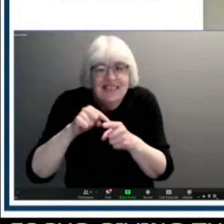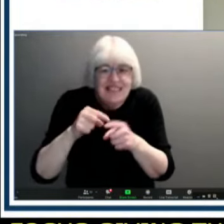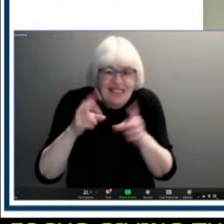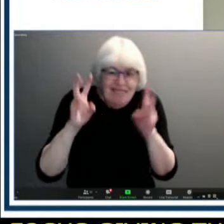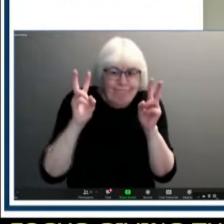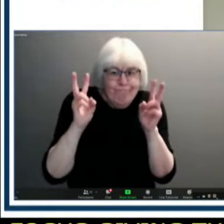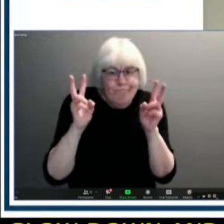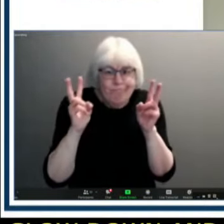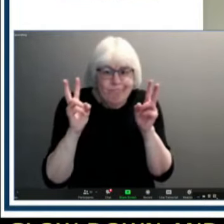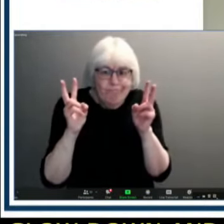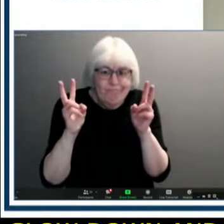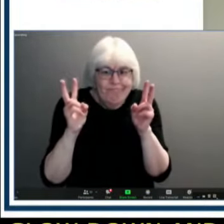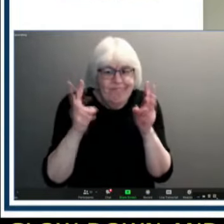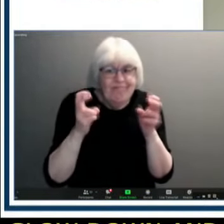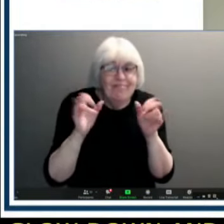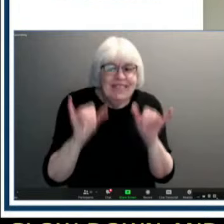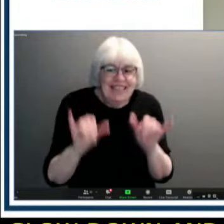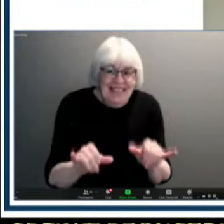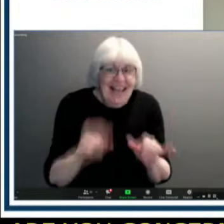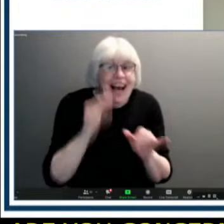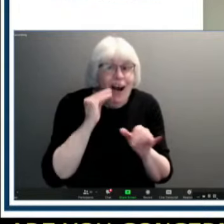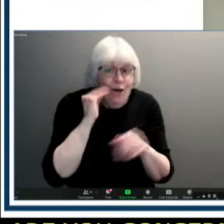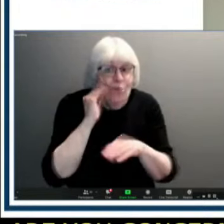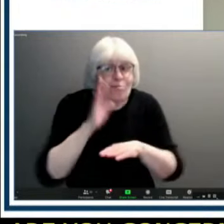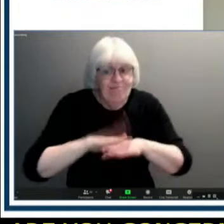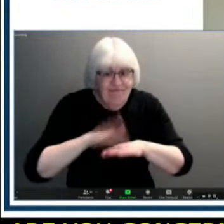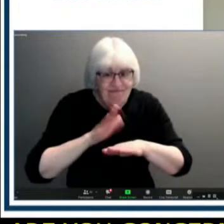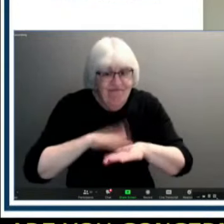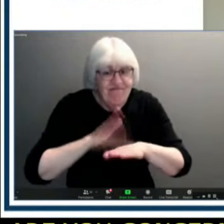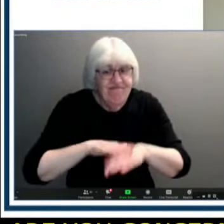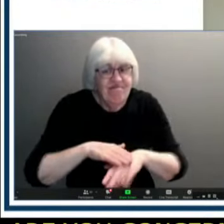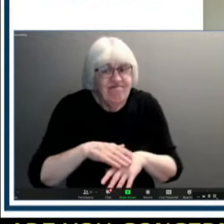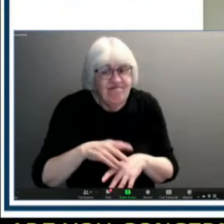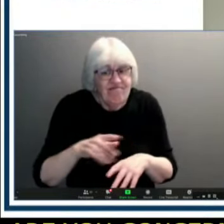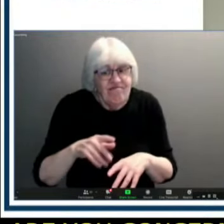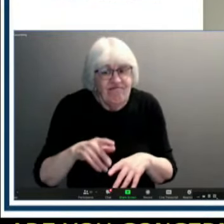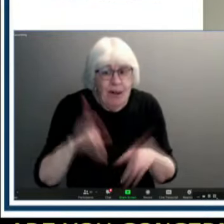advisory, that people will continue to travel and potentially spread COVID?